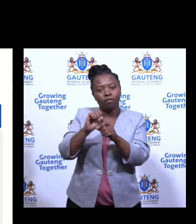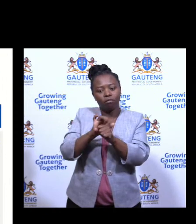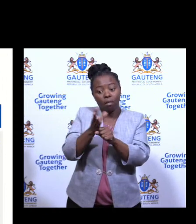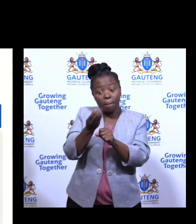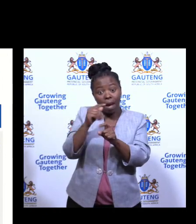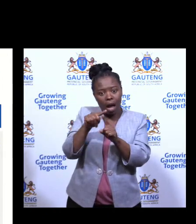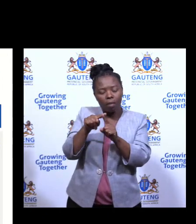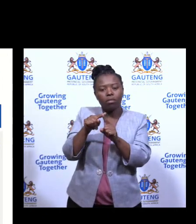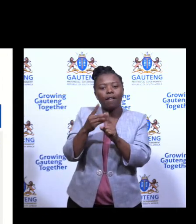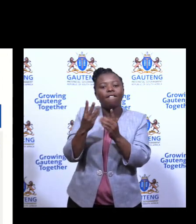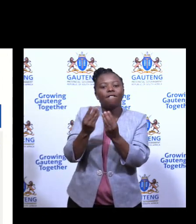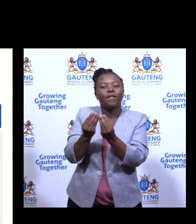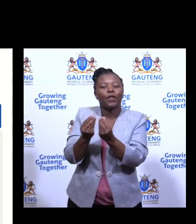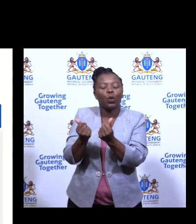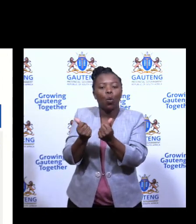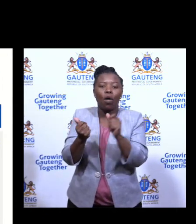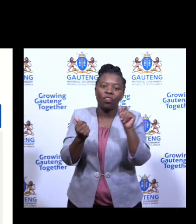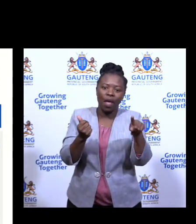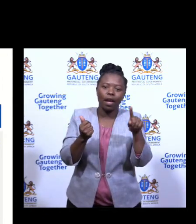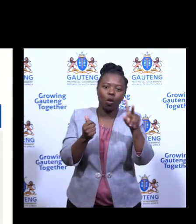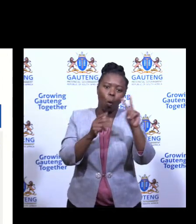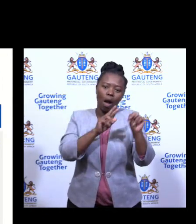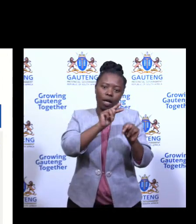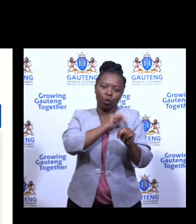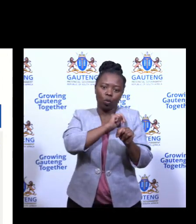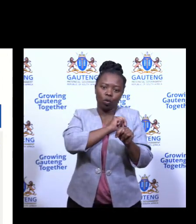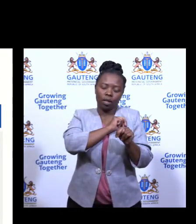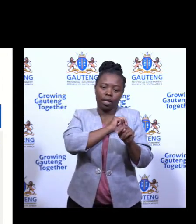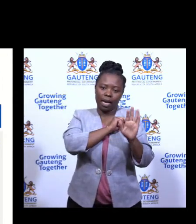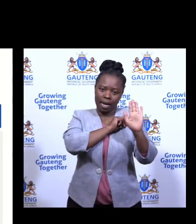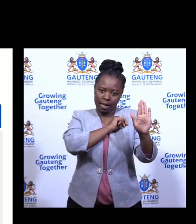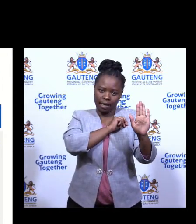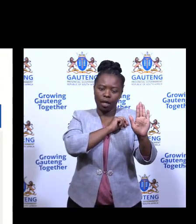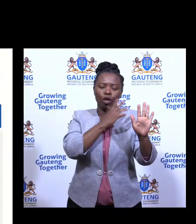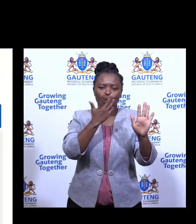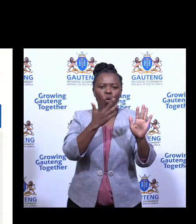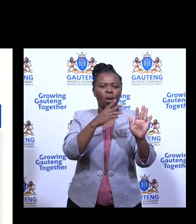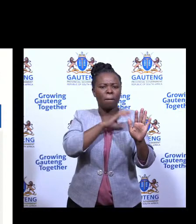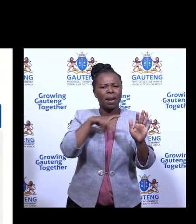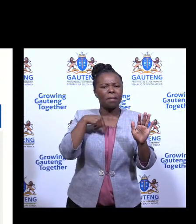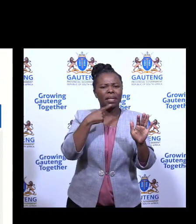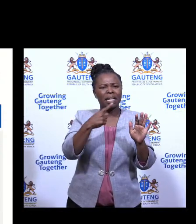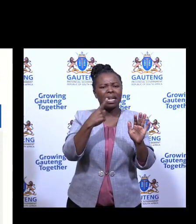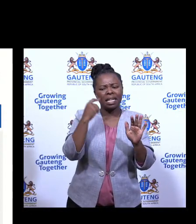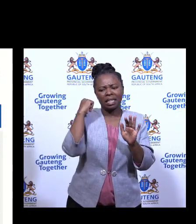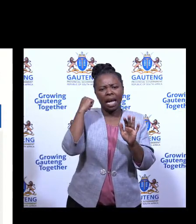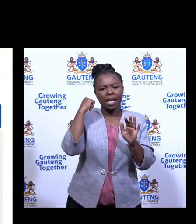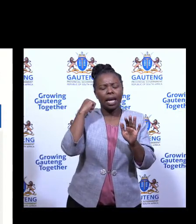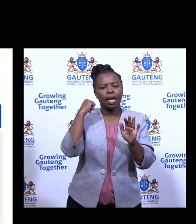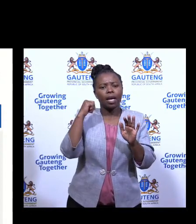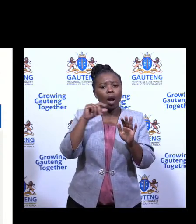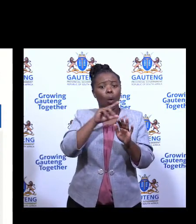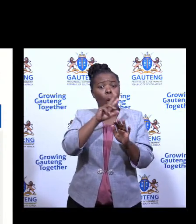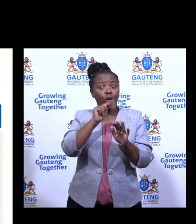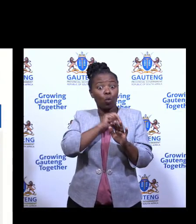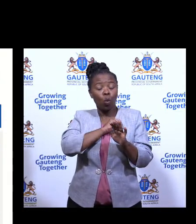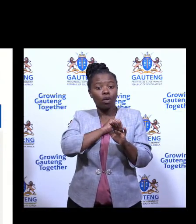increases. And I listened to the Premier yesterday saying to the people of KwaZulu-Natal, the storm is